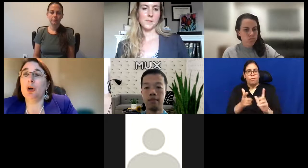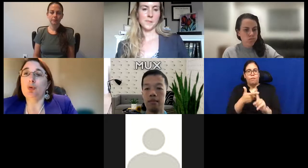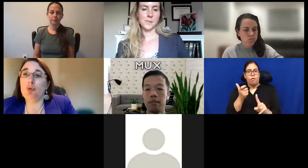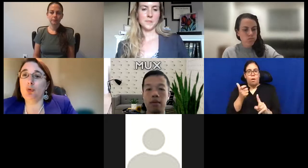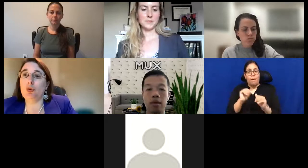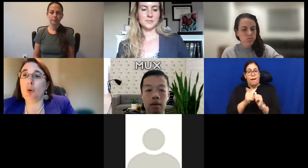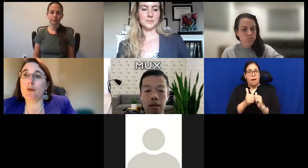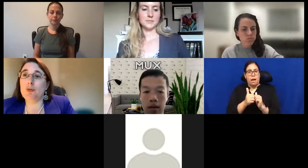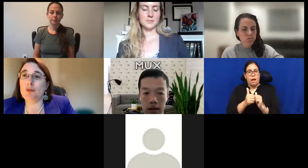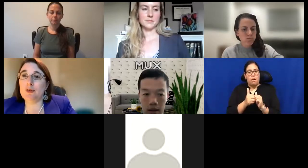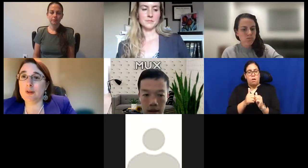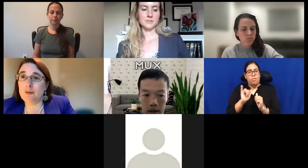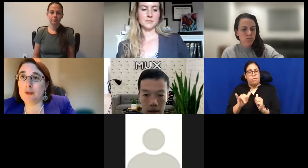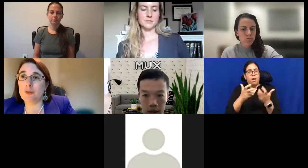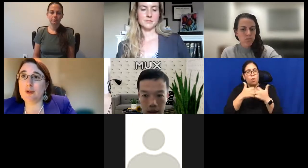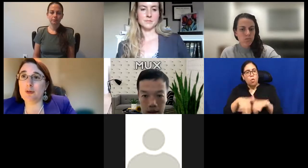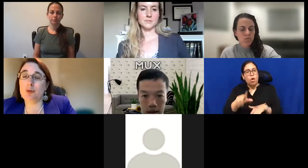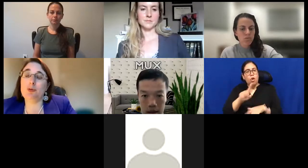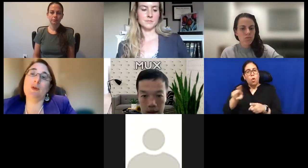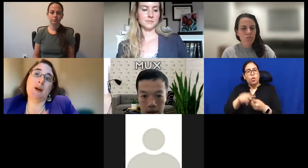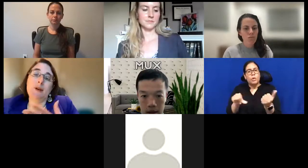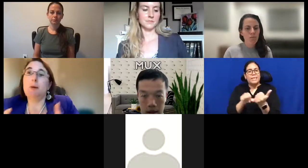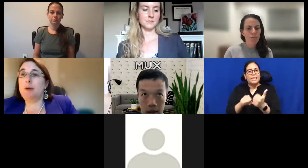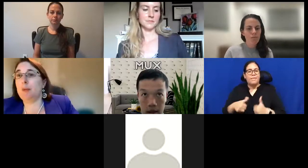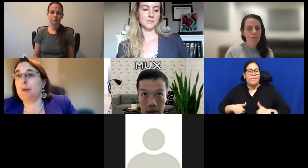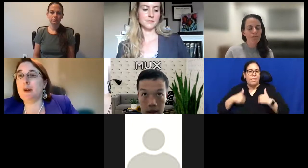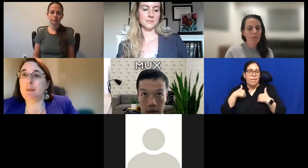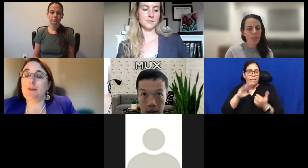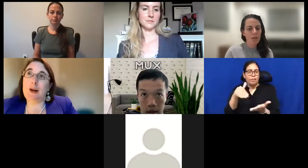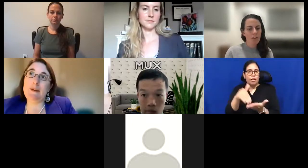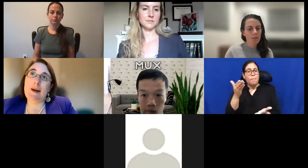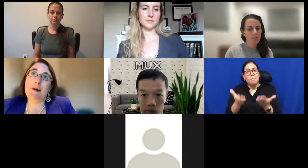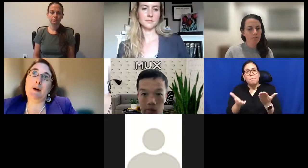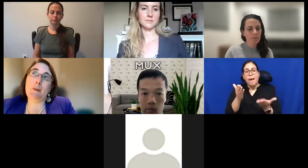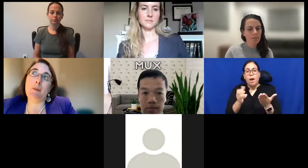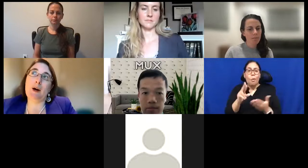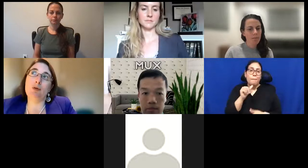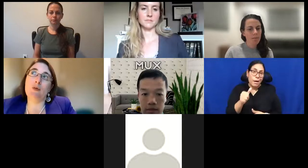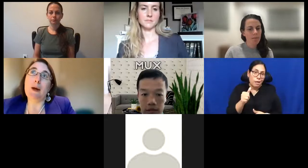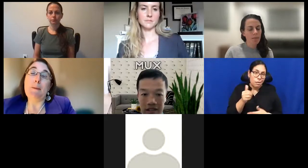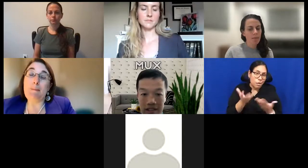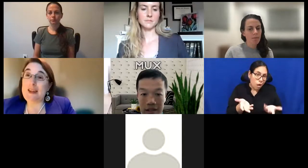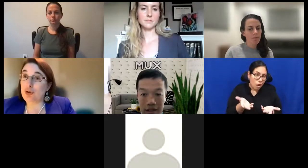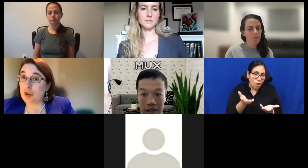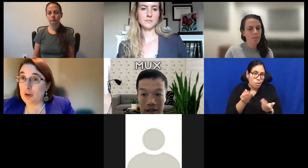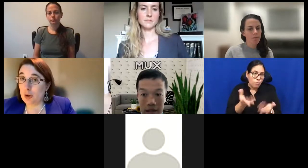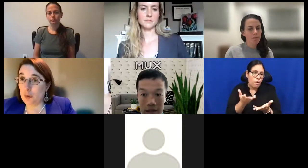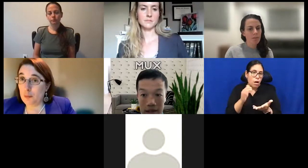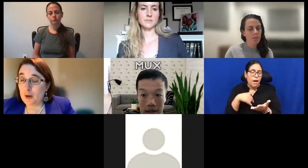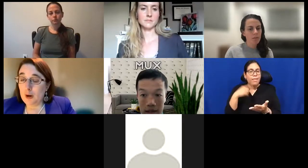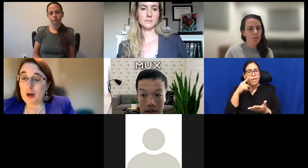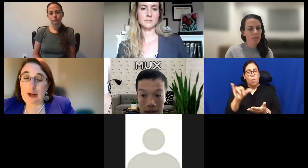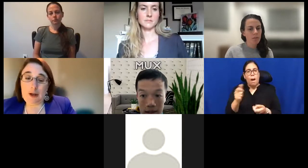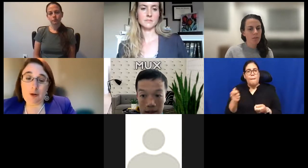work to go into assisted living centers that may or may not provide that. I also think managing a